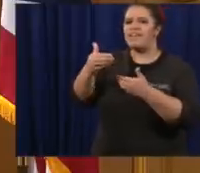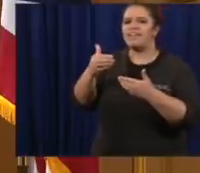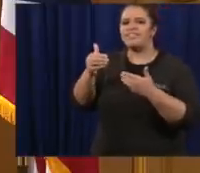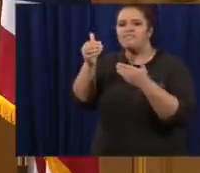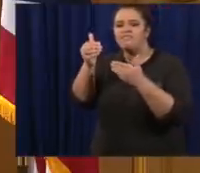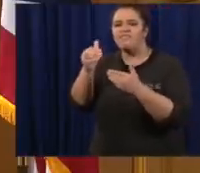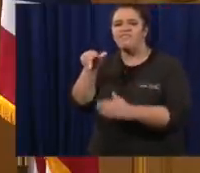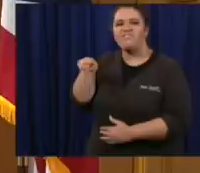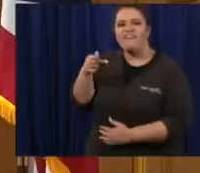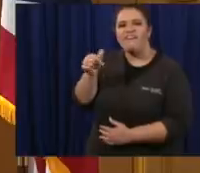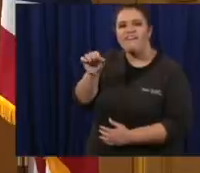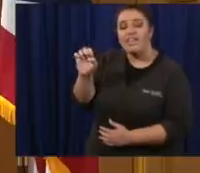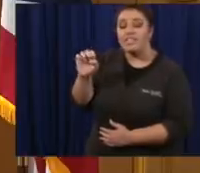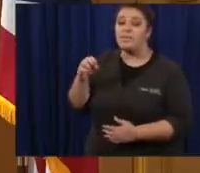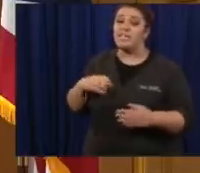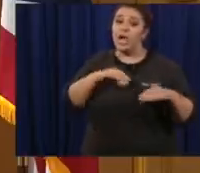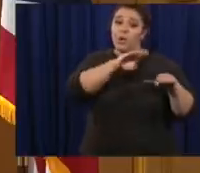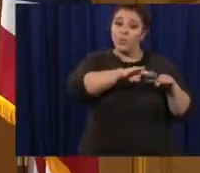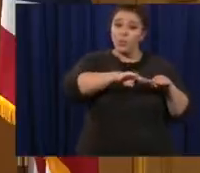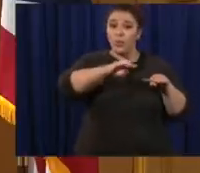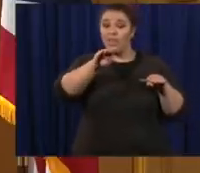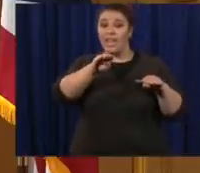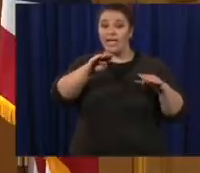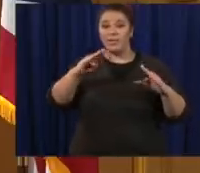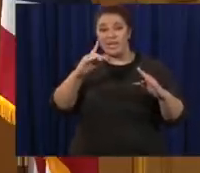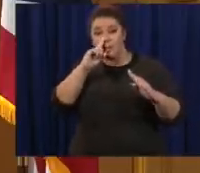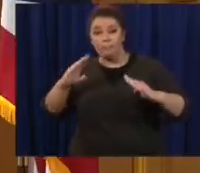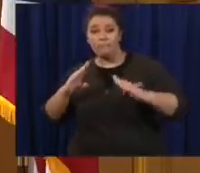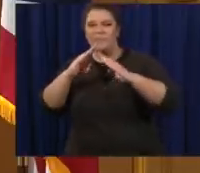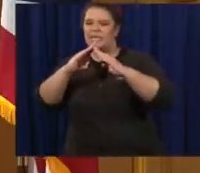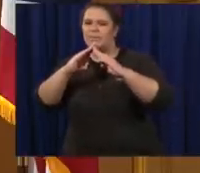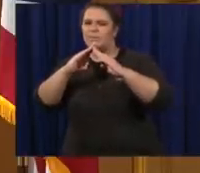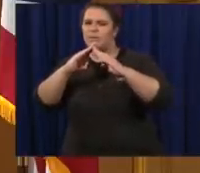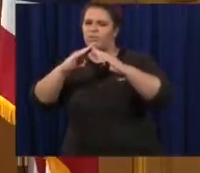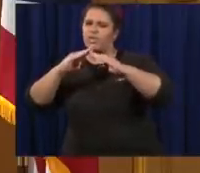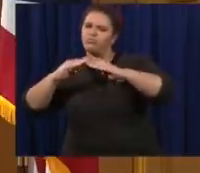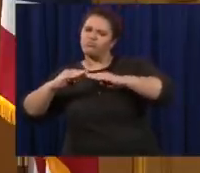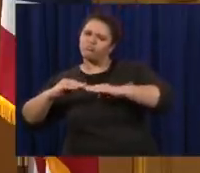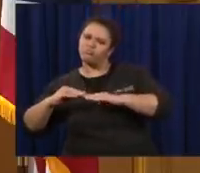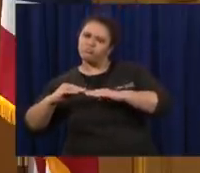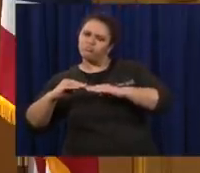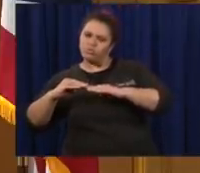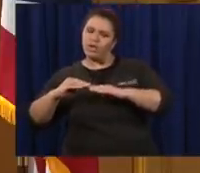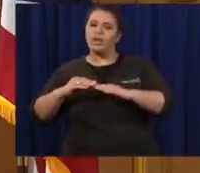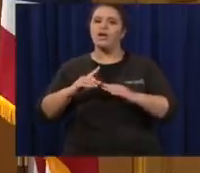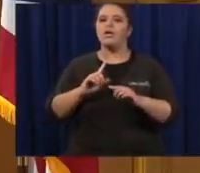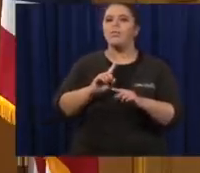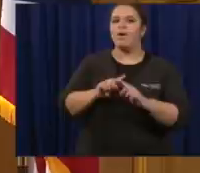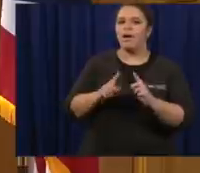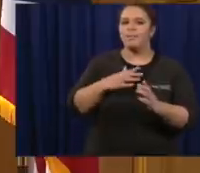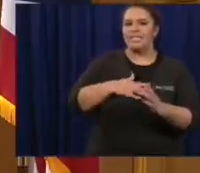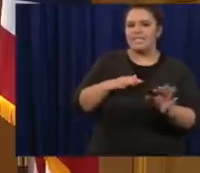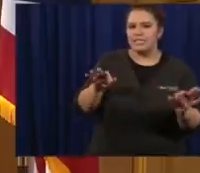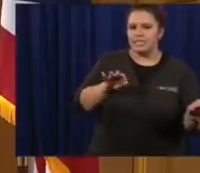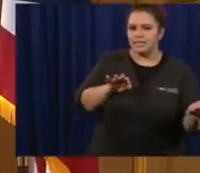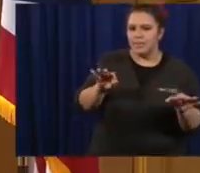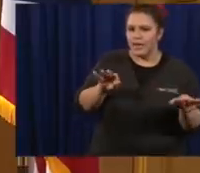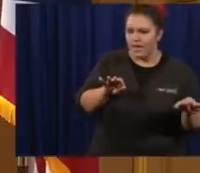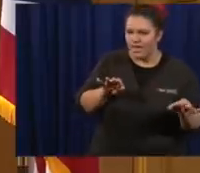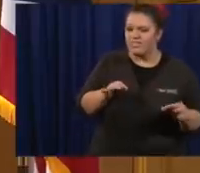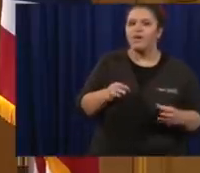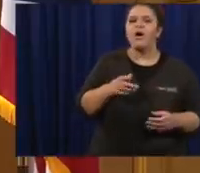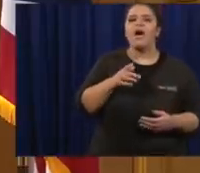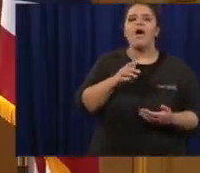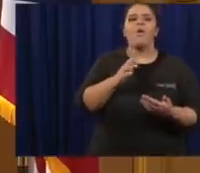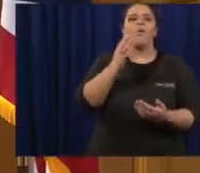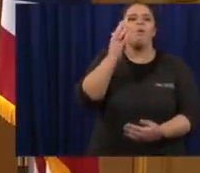we're plateau peaking, seeing these numbers coming in. Can you explain that disconnect and why you feel confident we'll be able to move